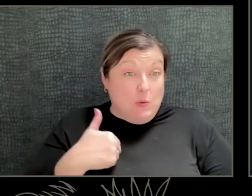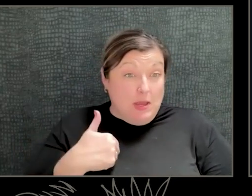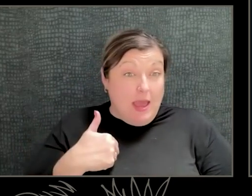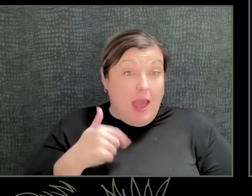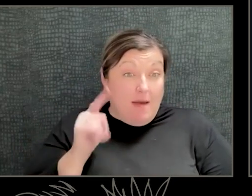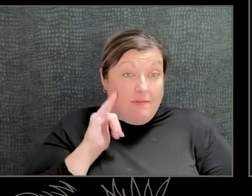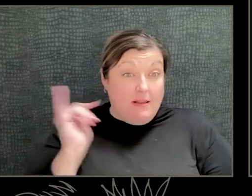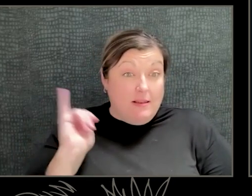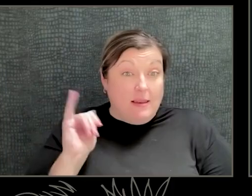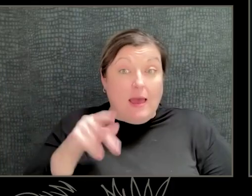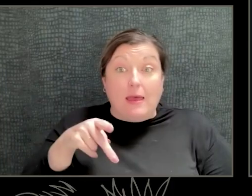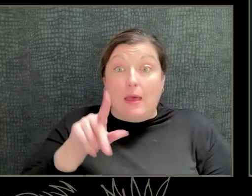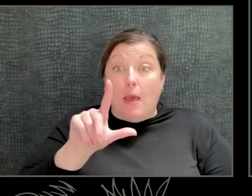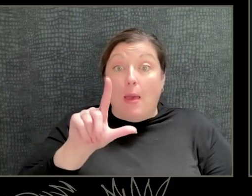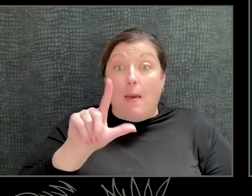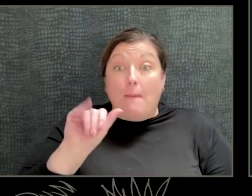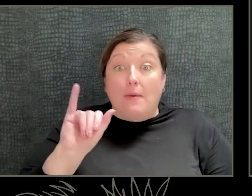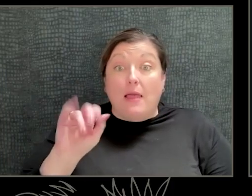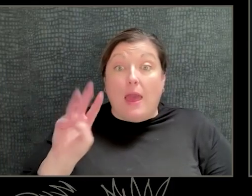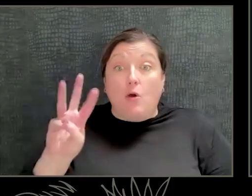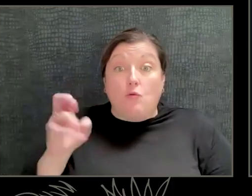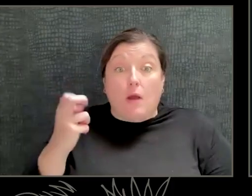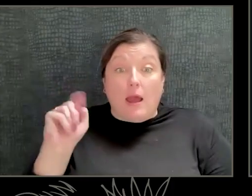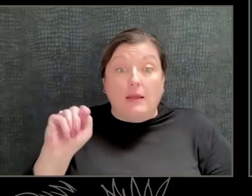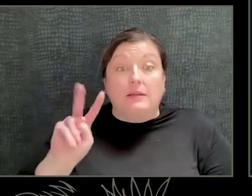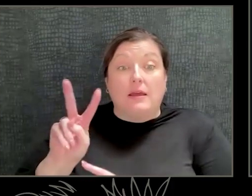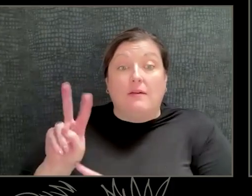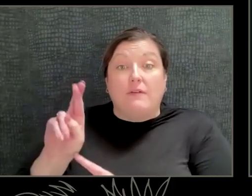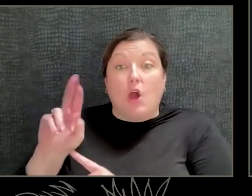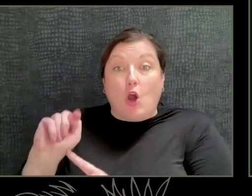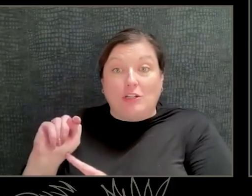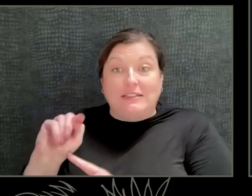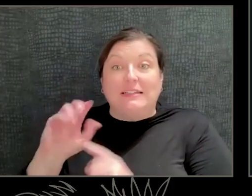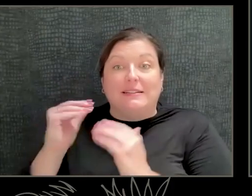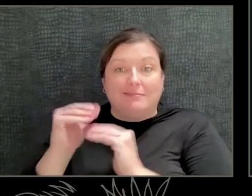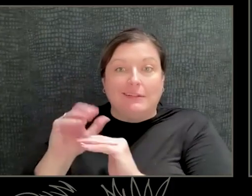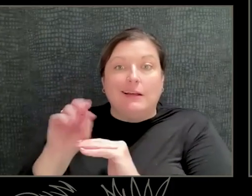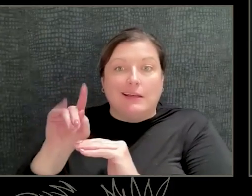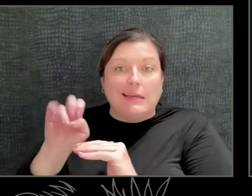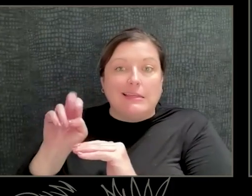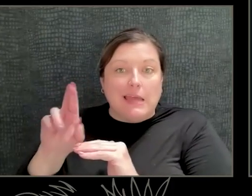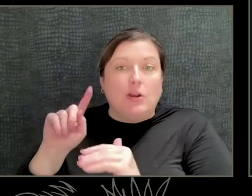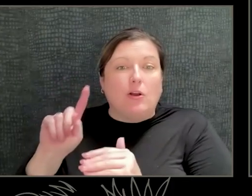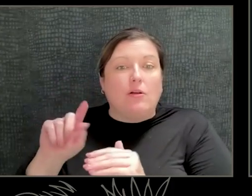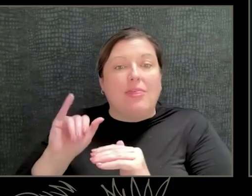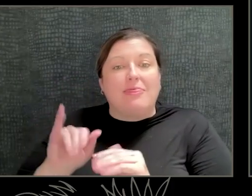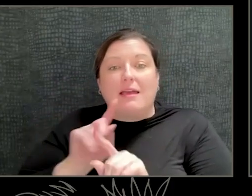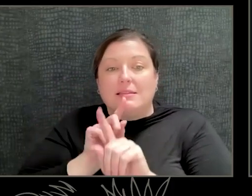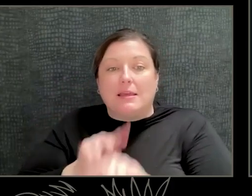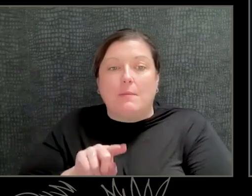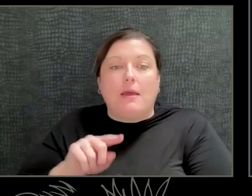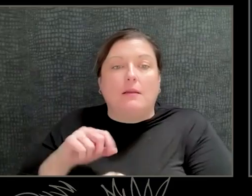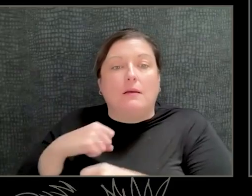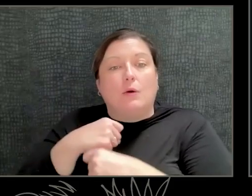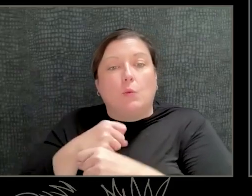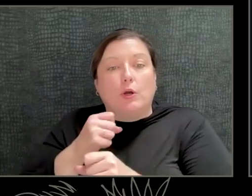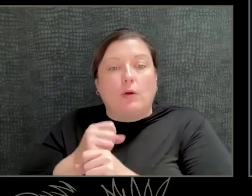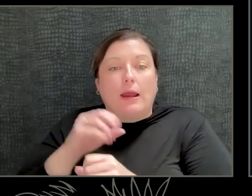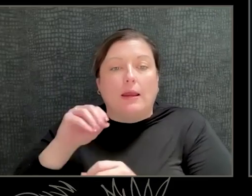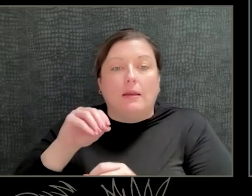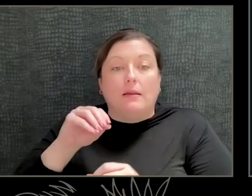the Playwright VRT container. That's the command that we created in our package.json.